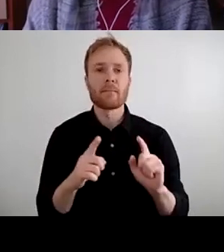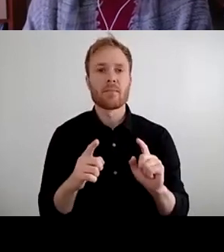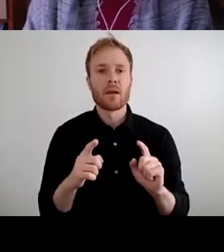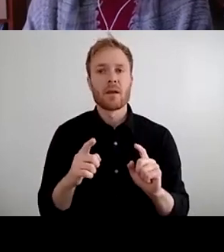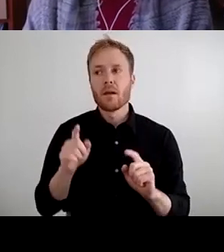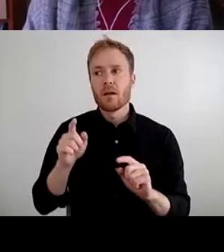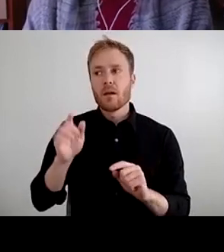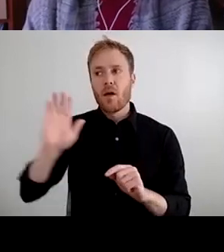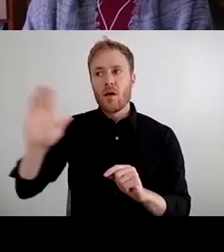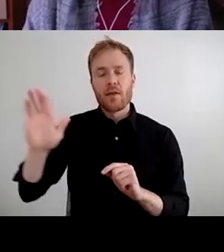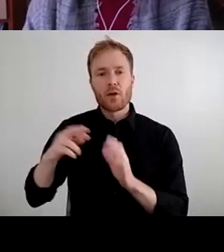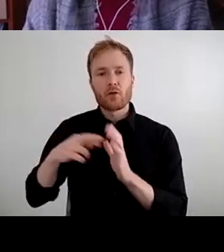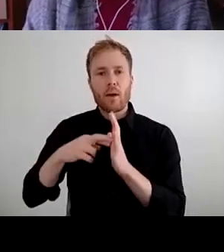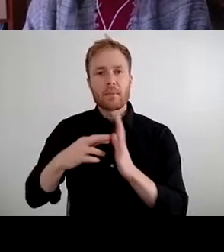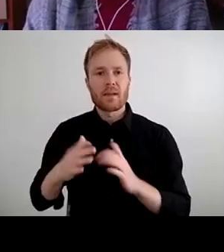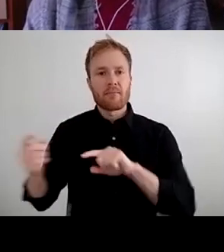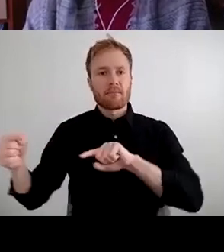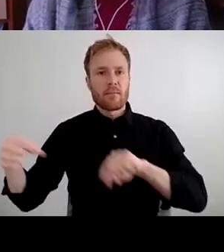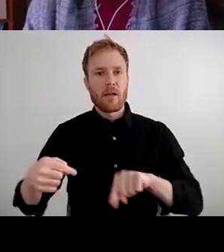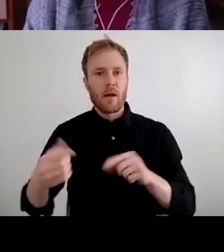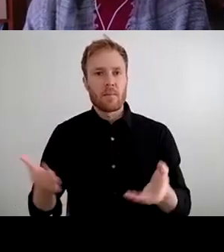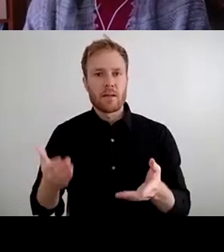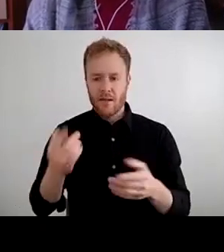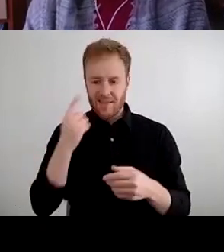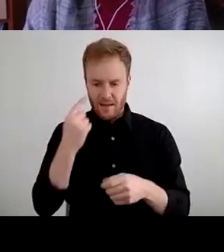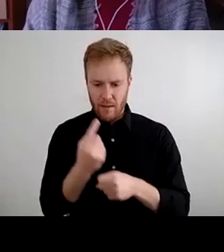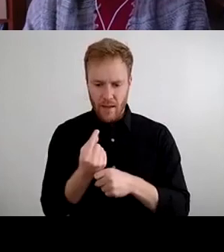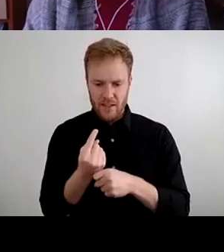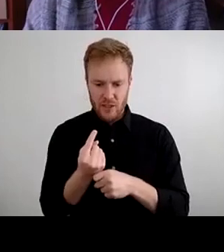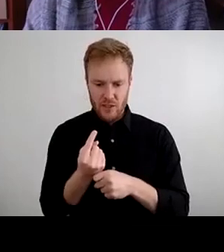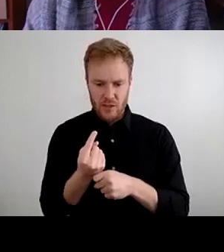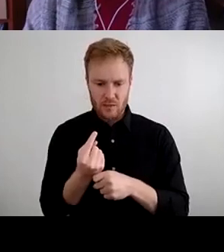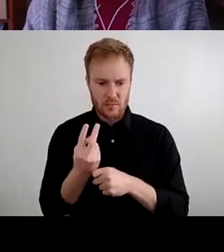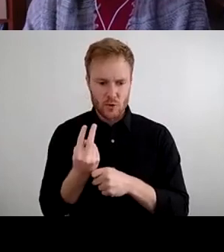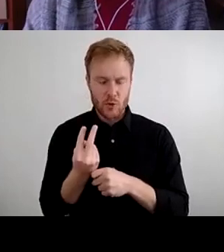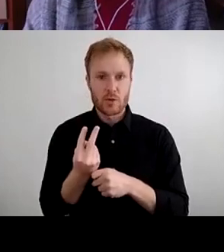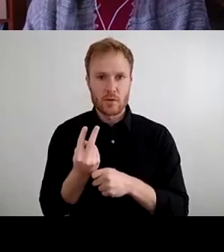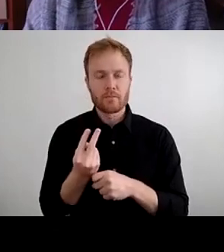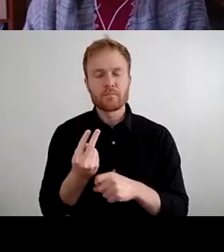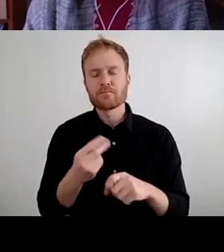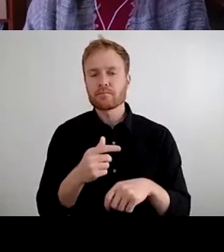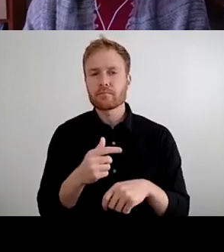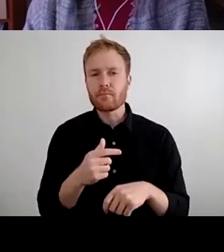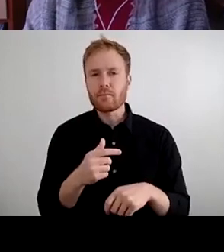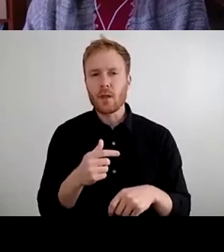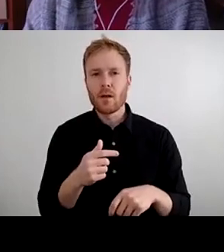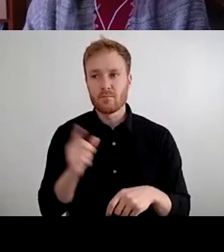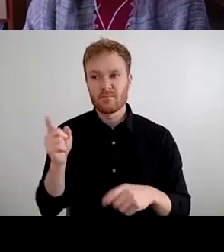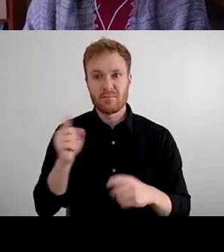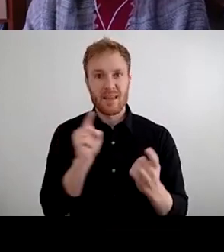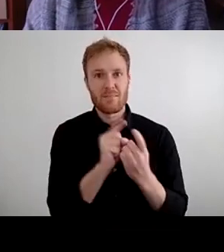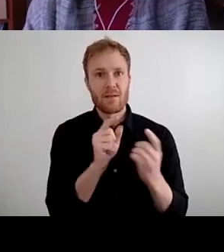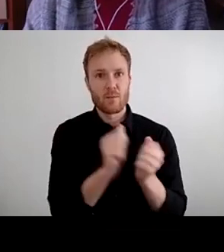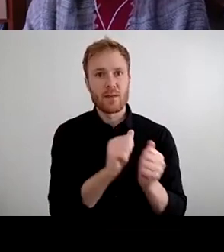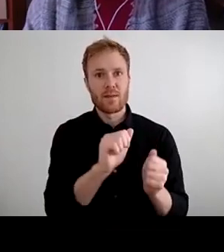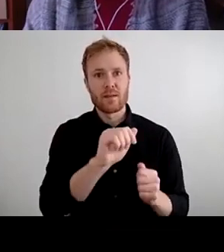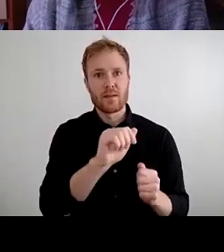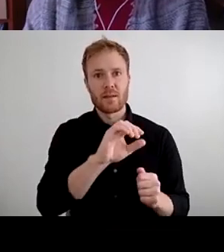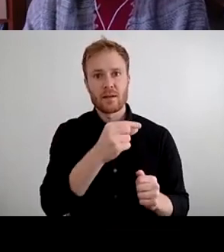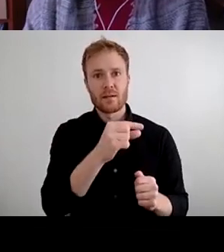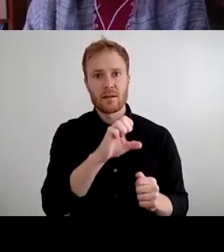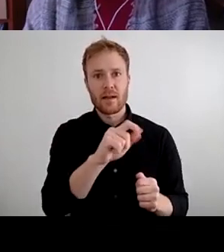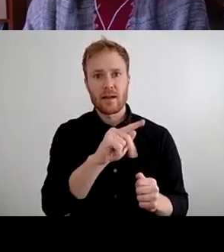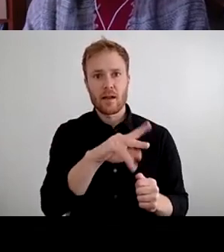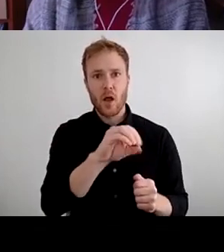here, was it last year, maybe the year before, time is difficult now, but they met with Gecko and that started the whole conversation.